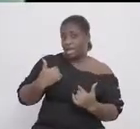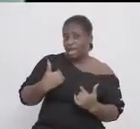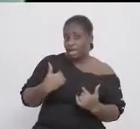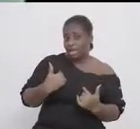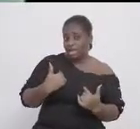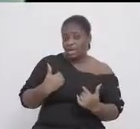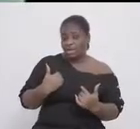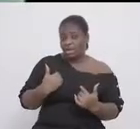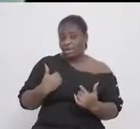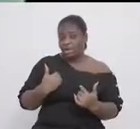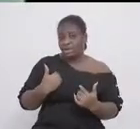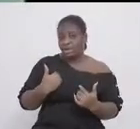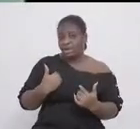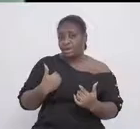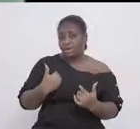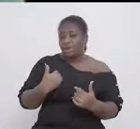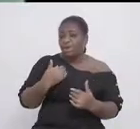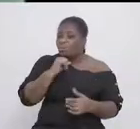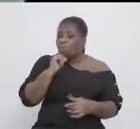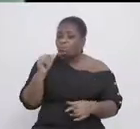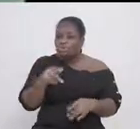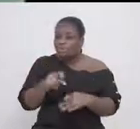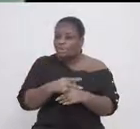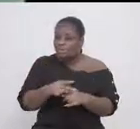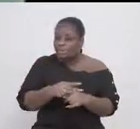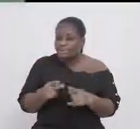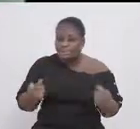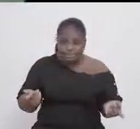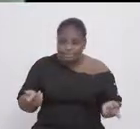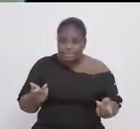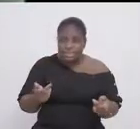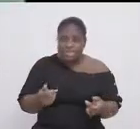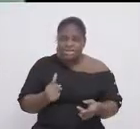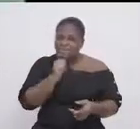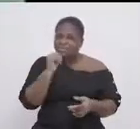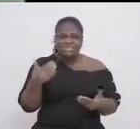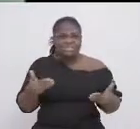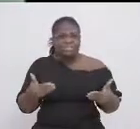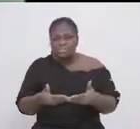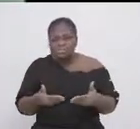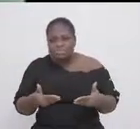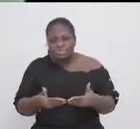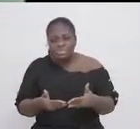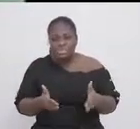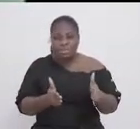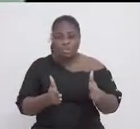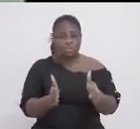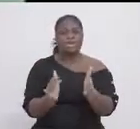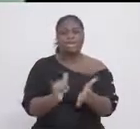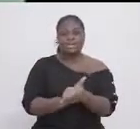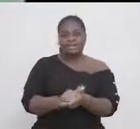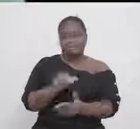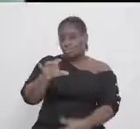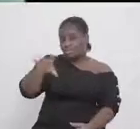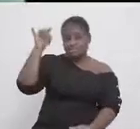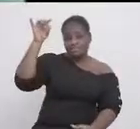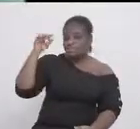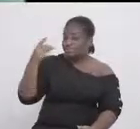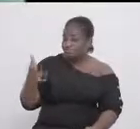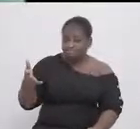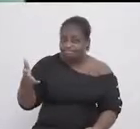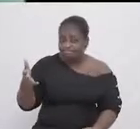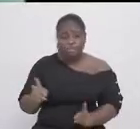tech. Probably because it wasn't practical, probably because he wasn't introduced in a way that was fun. And